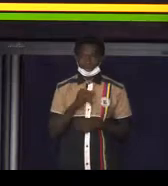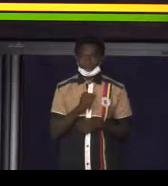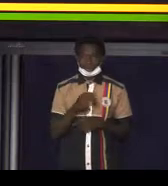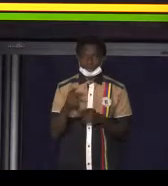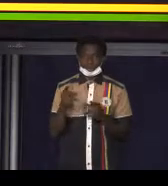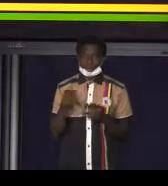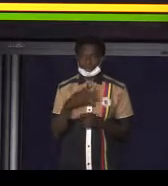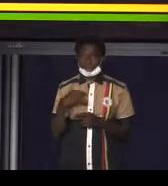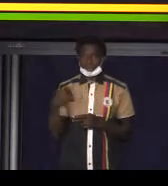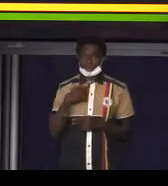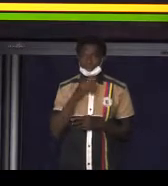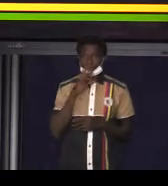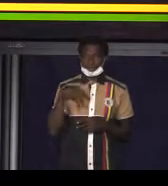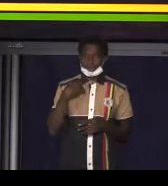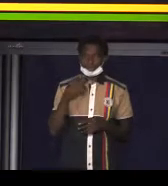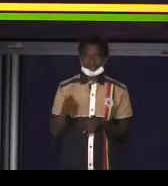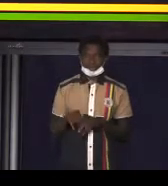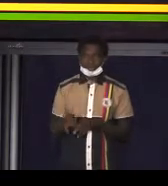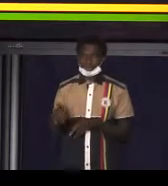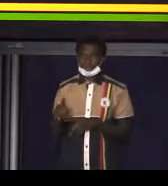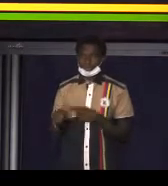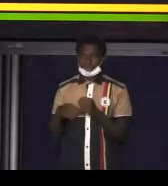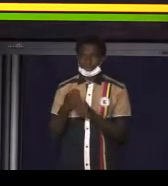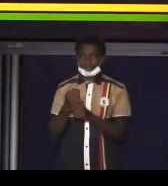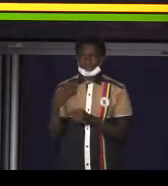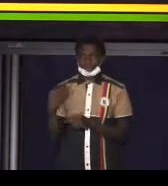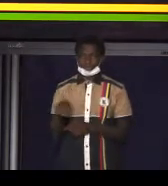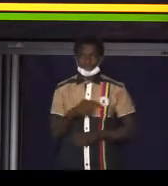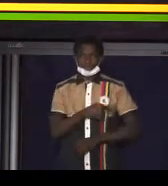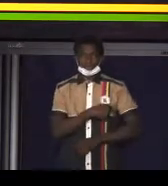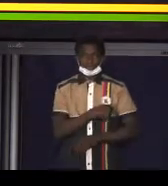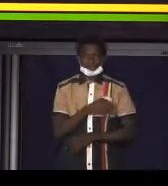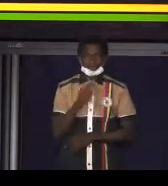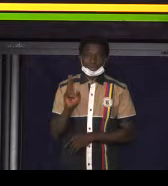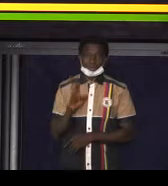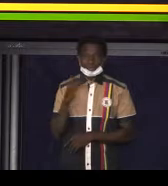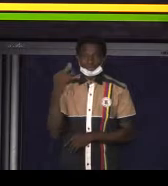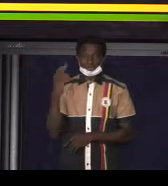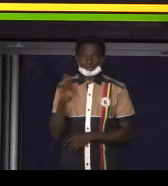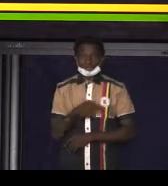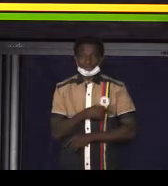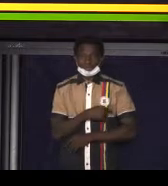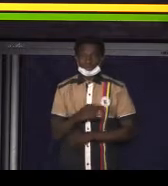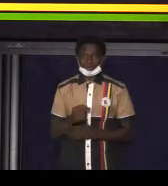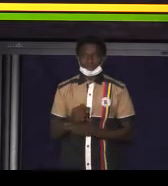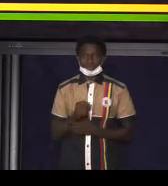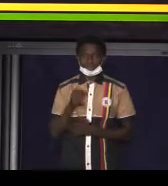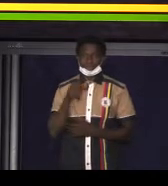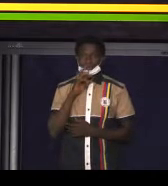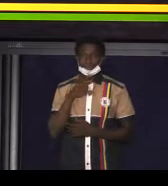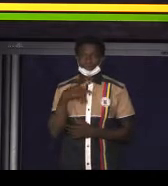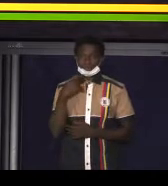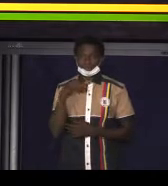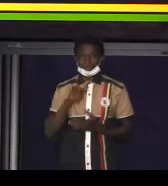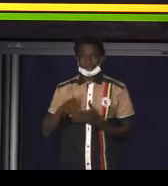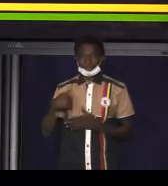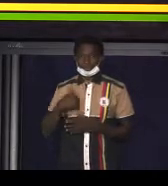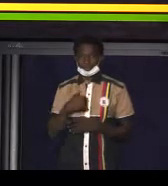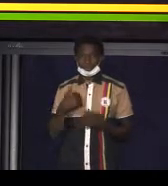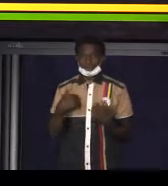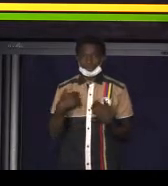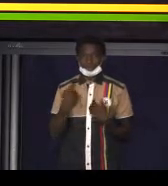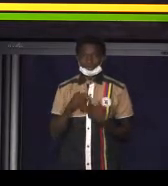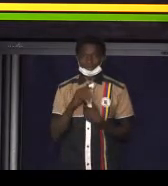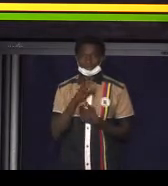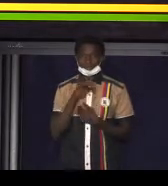of a place. And you were told different types of thermometer and uses of thermometer. You were told that we